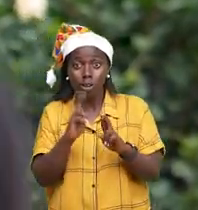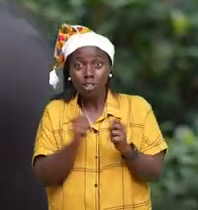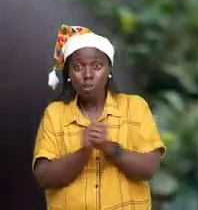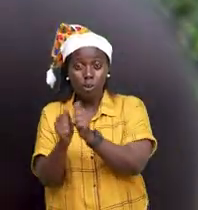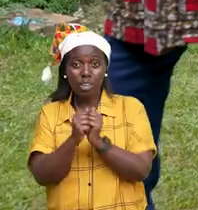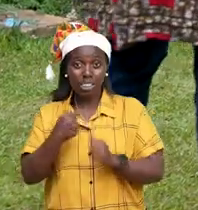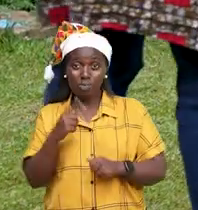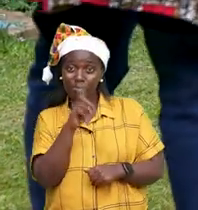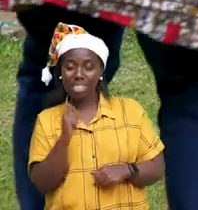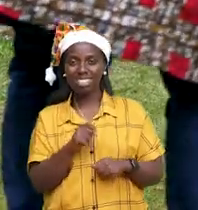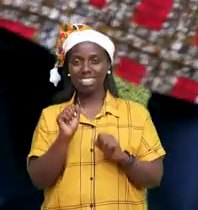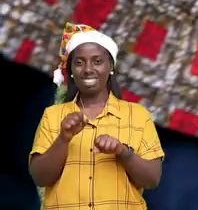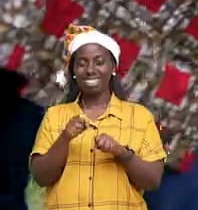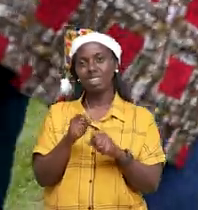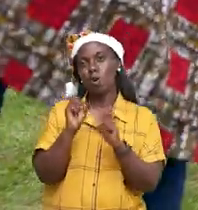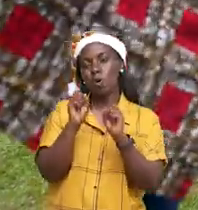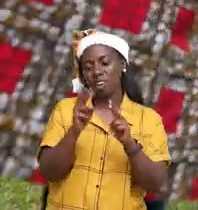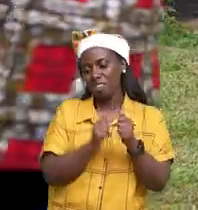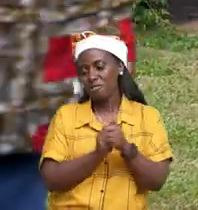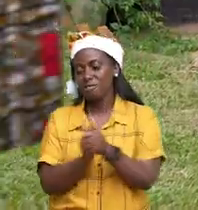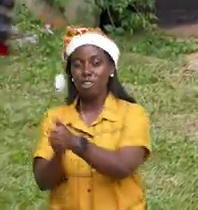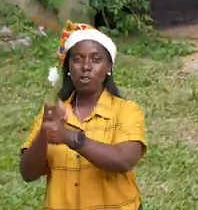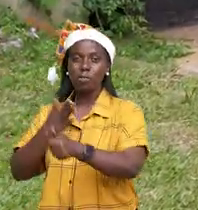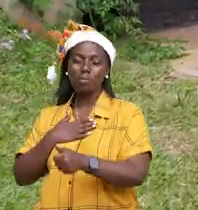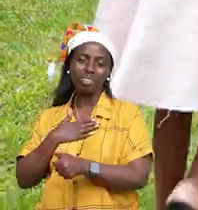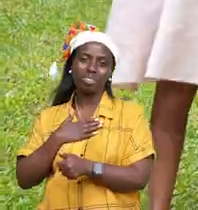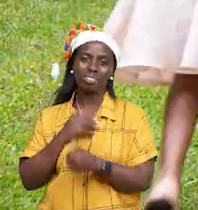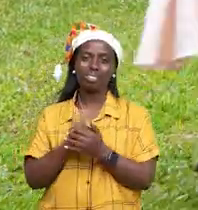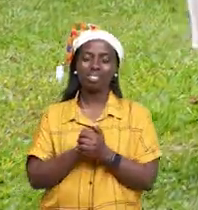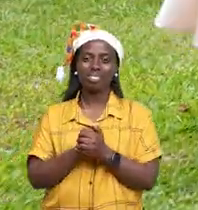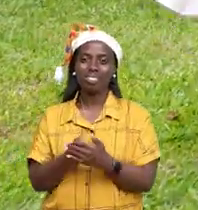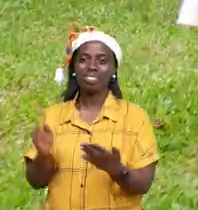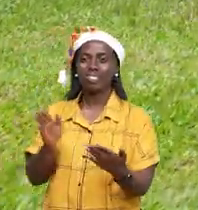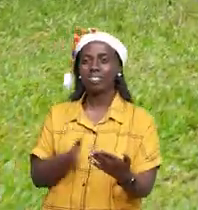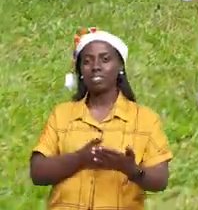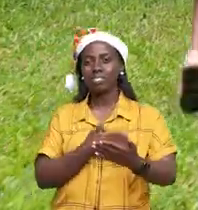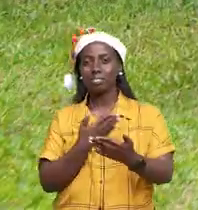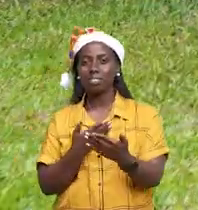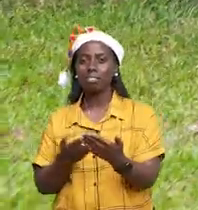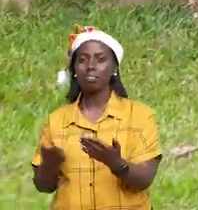me? Yay! Okay, follow me, please.